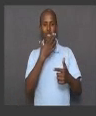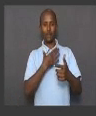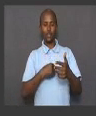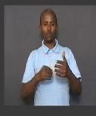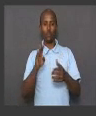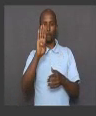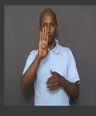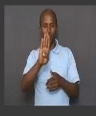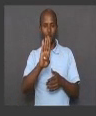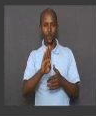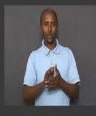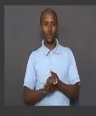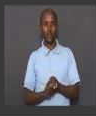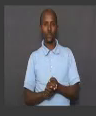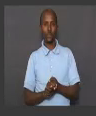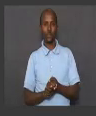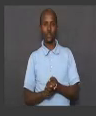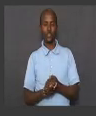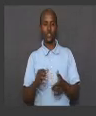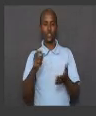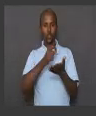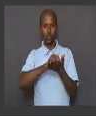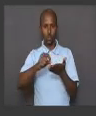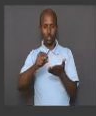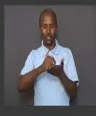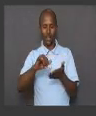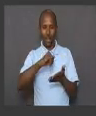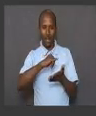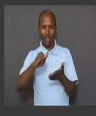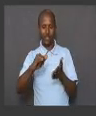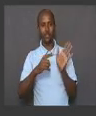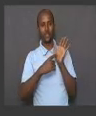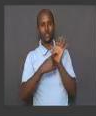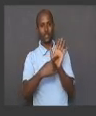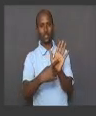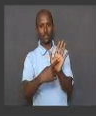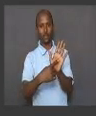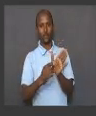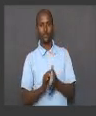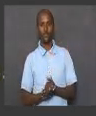of B, its notation looks like this.